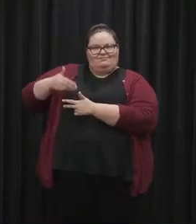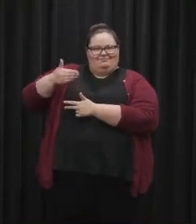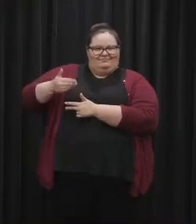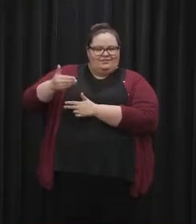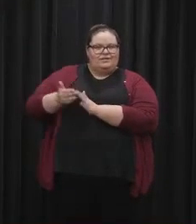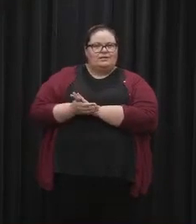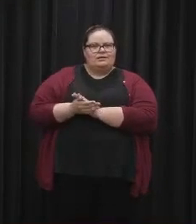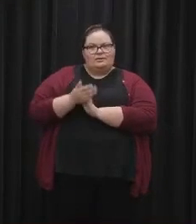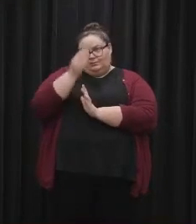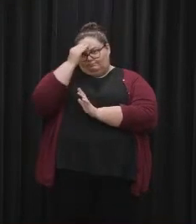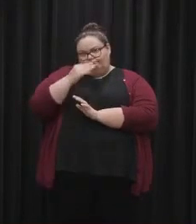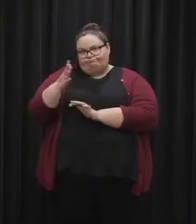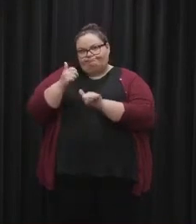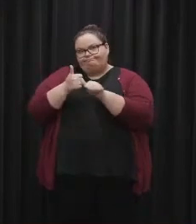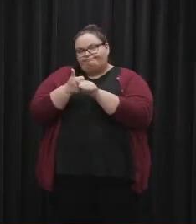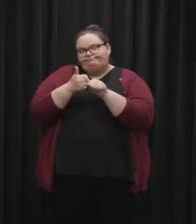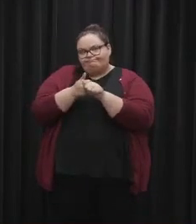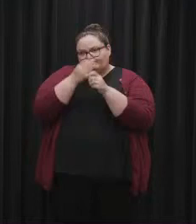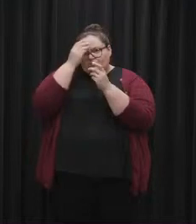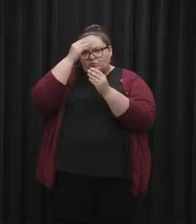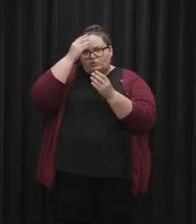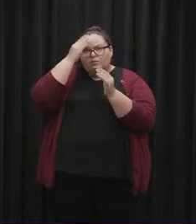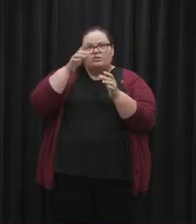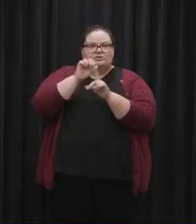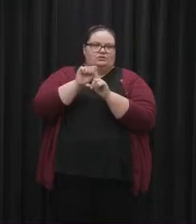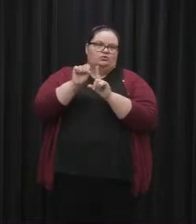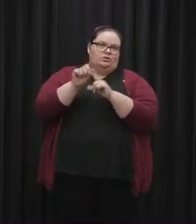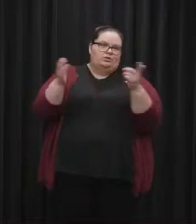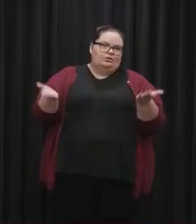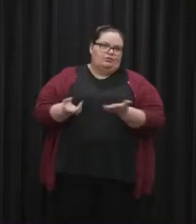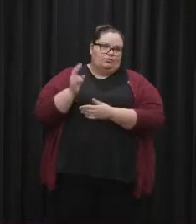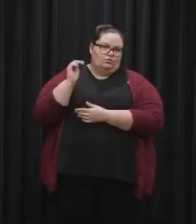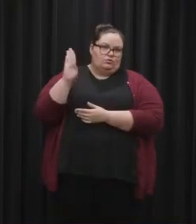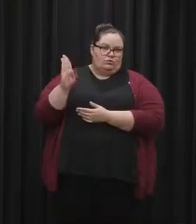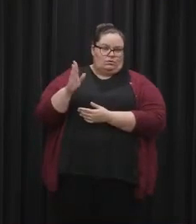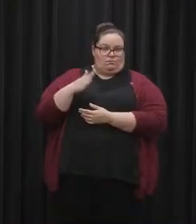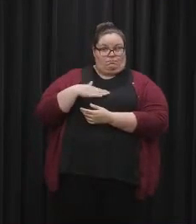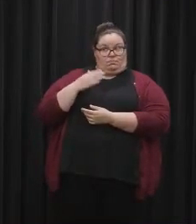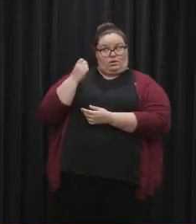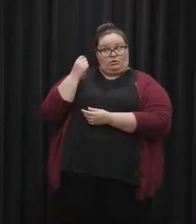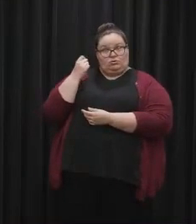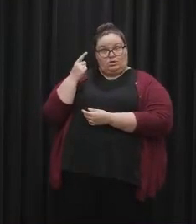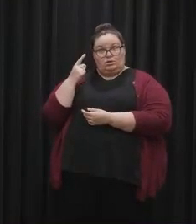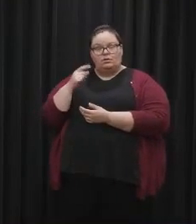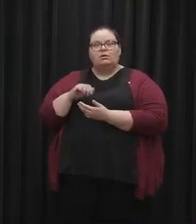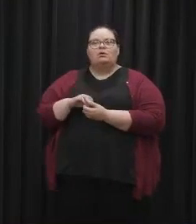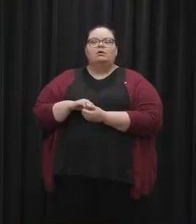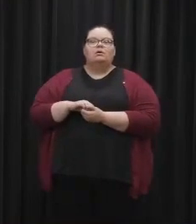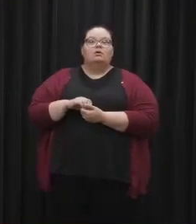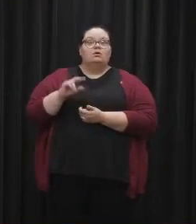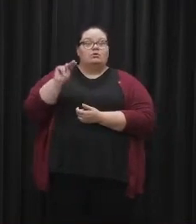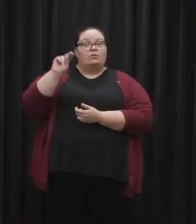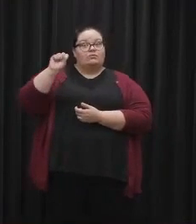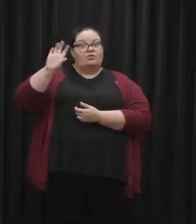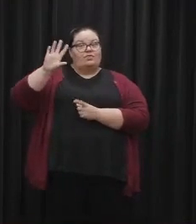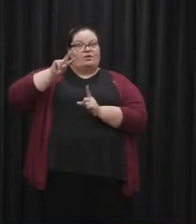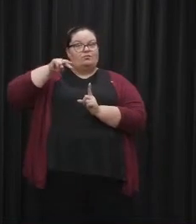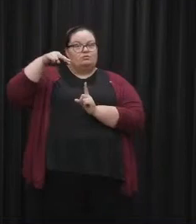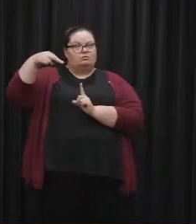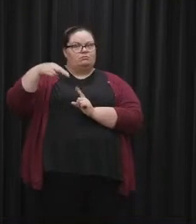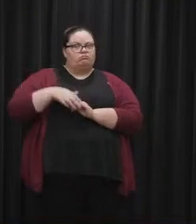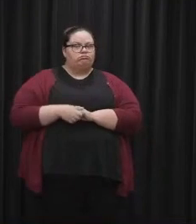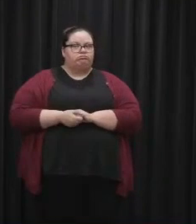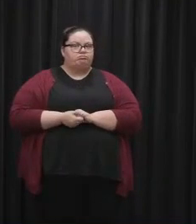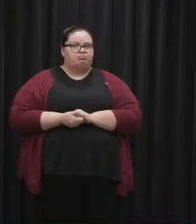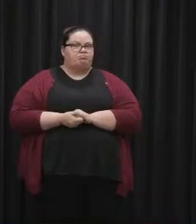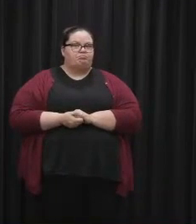regularly and keeping them up to date on the situation here. So my understanding is that from Nova Scotia's perspective, they've